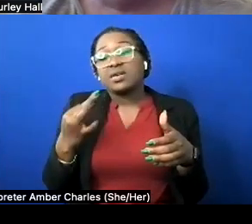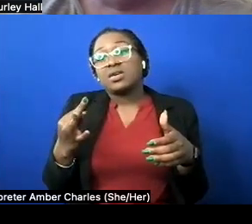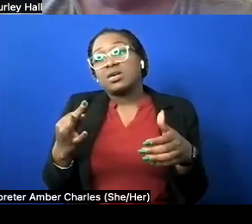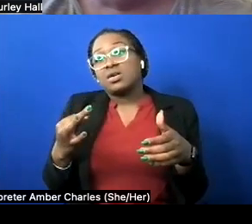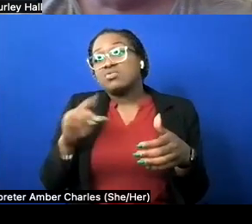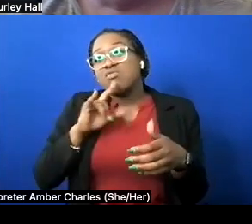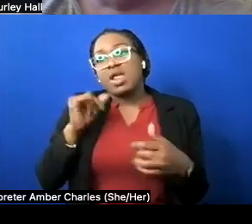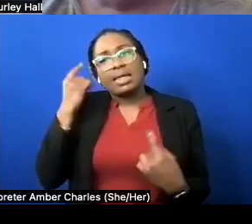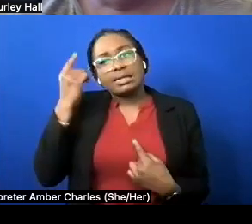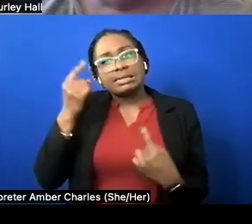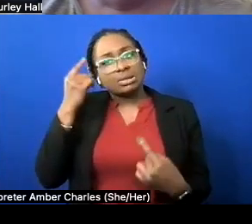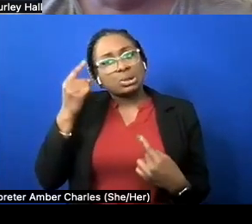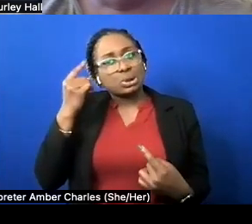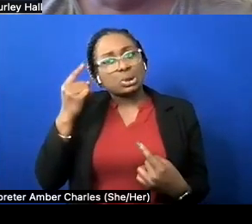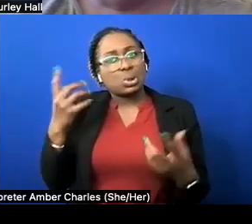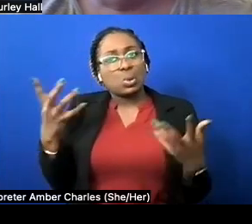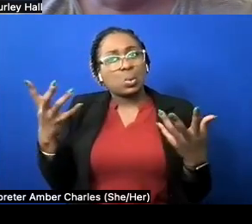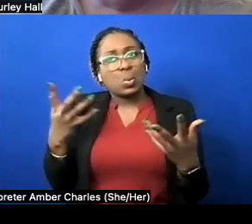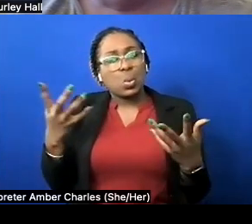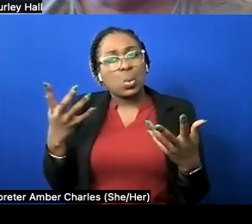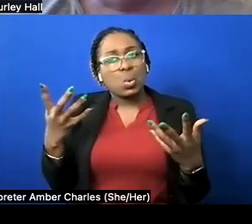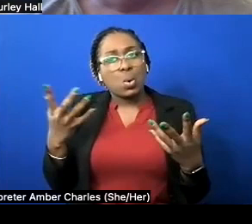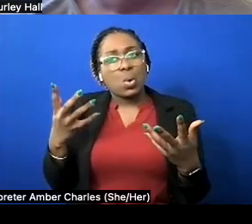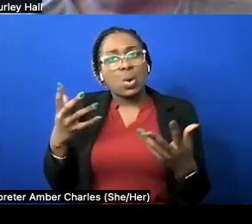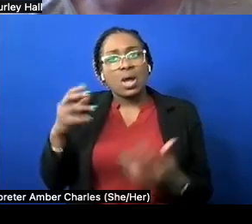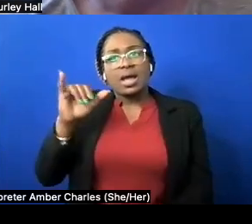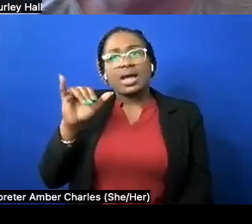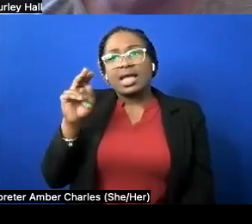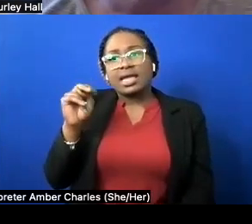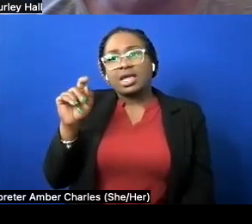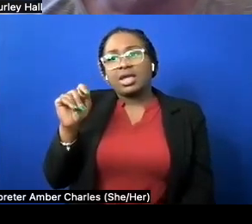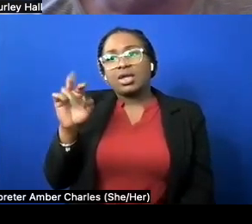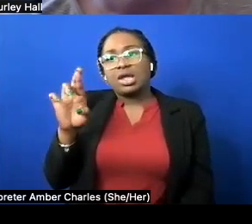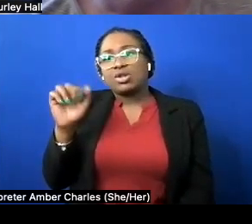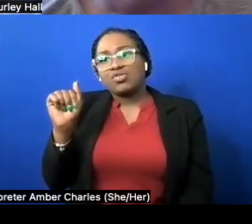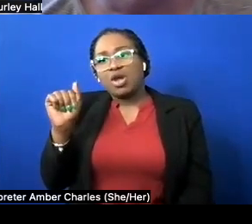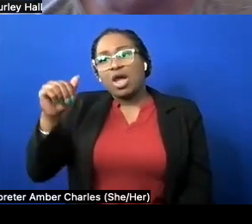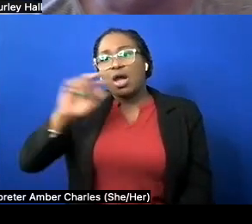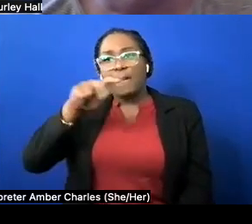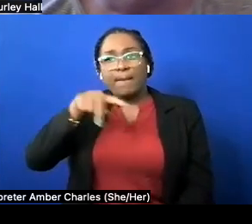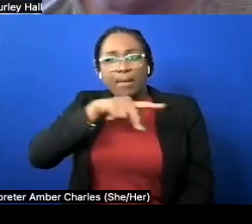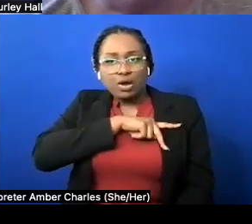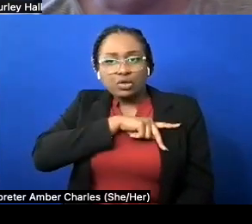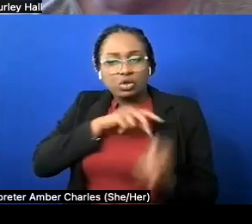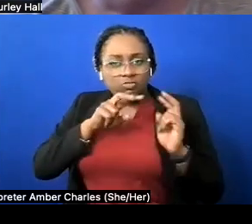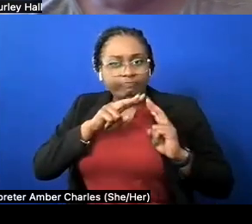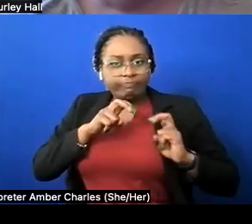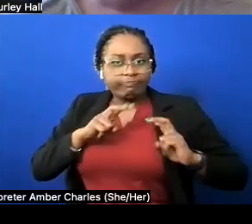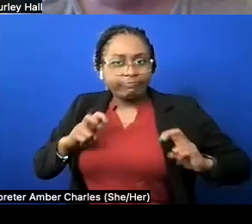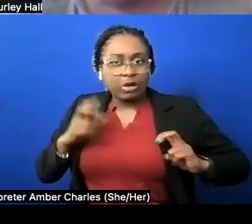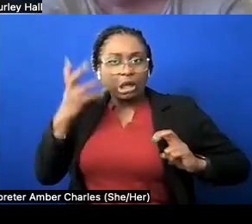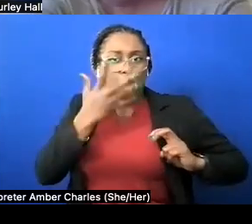consider like what an intrapersonal reckoning could look like, you know, for you,